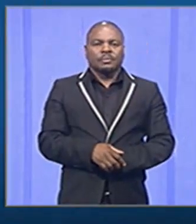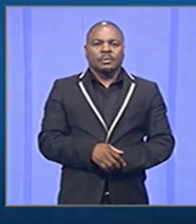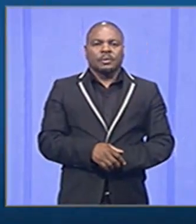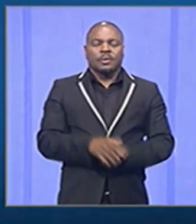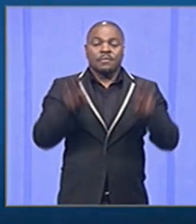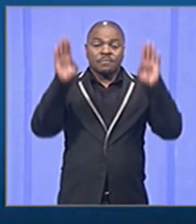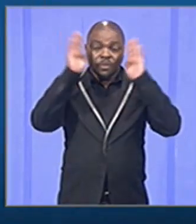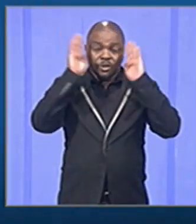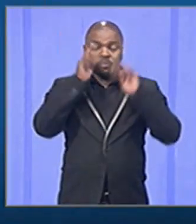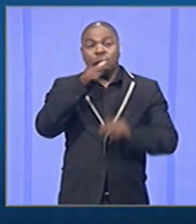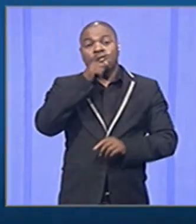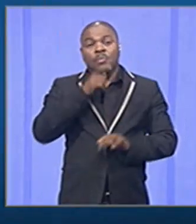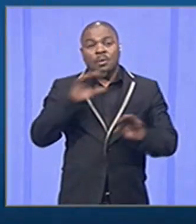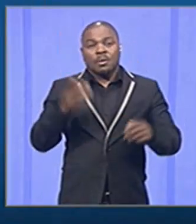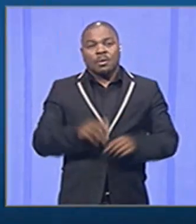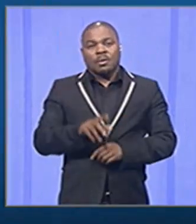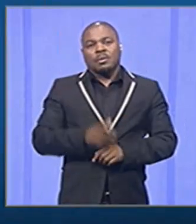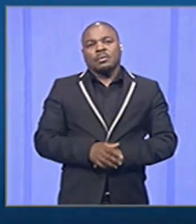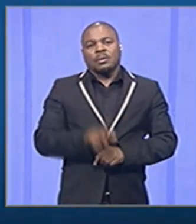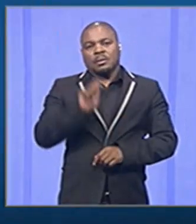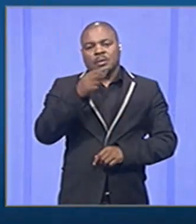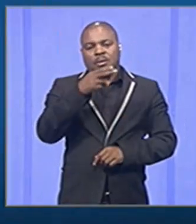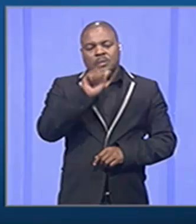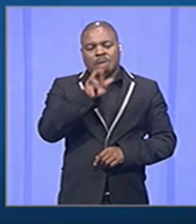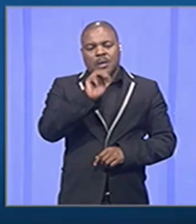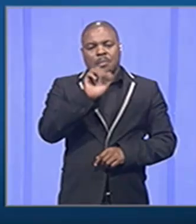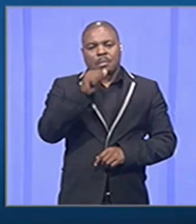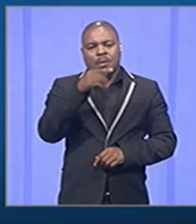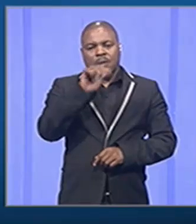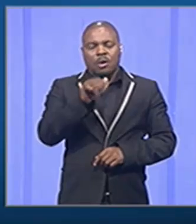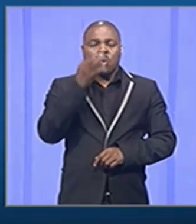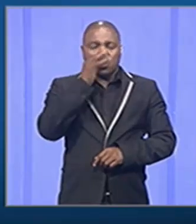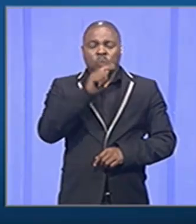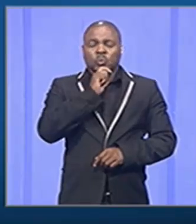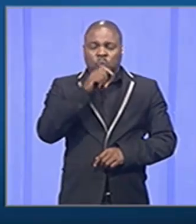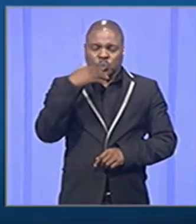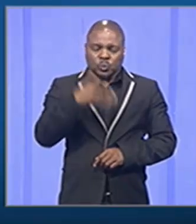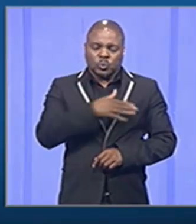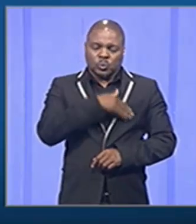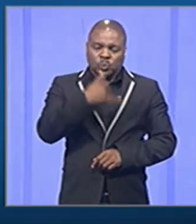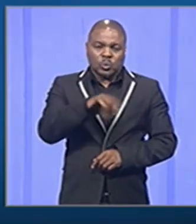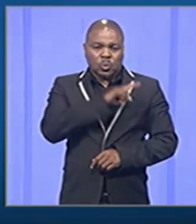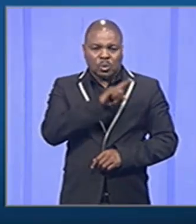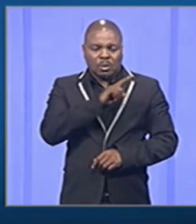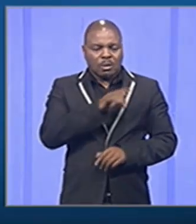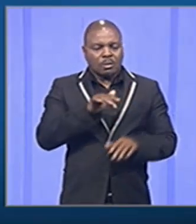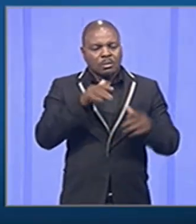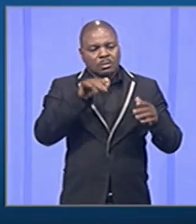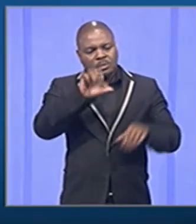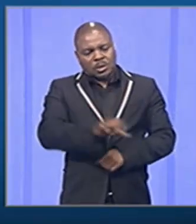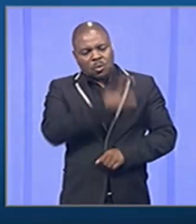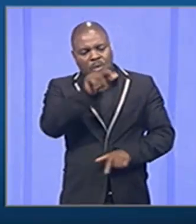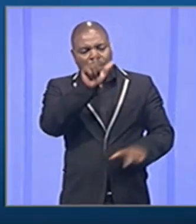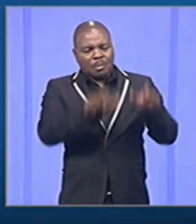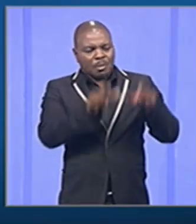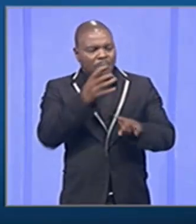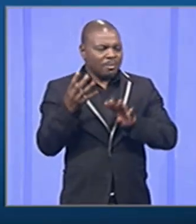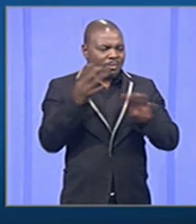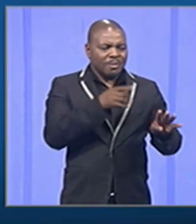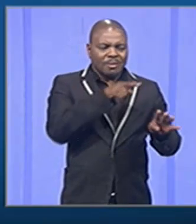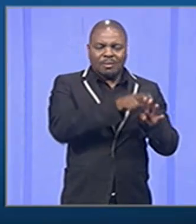Letlakala la Facebook Pancho Tamaga ore nnete go kweša bohloko go bona bana ba mohu ba swarwa ka tsela ye